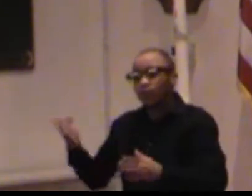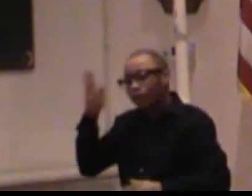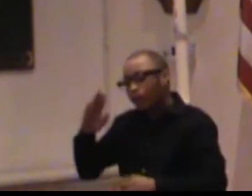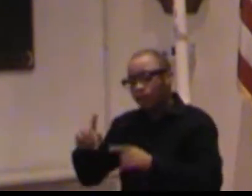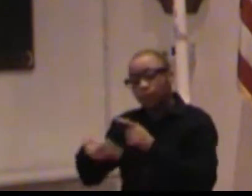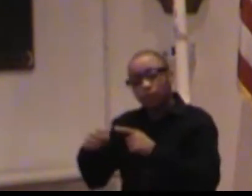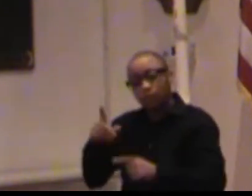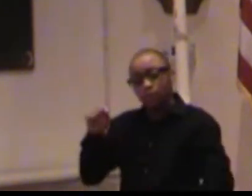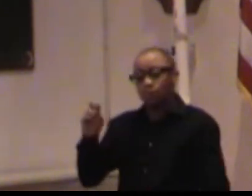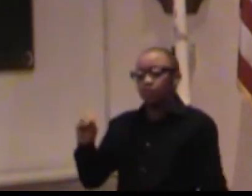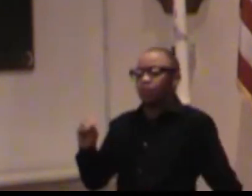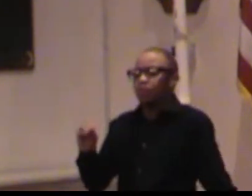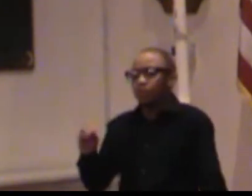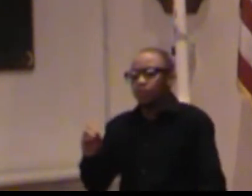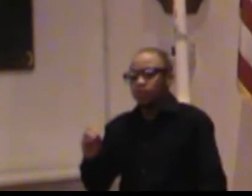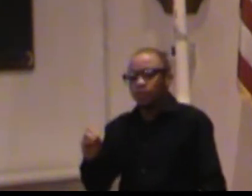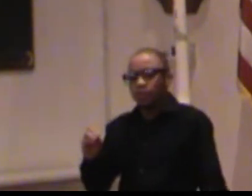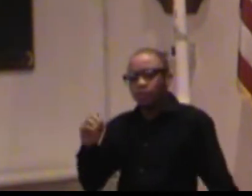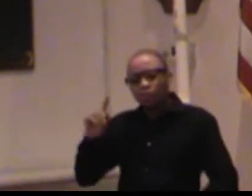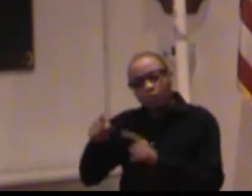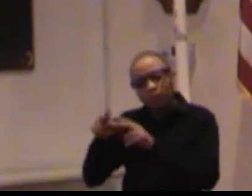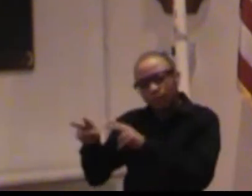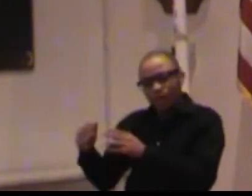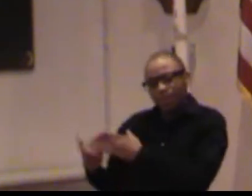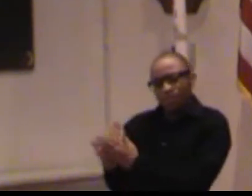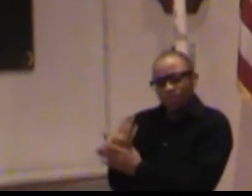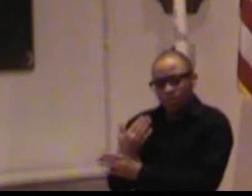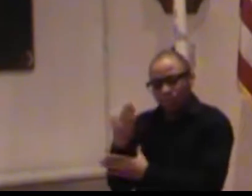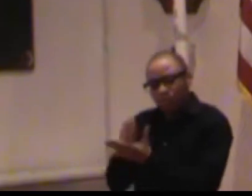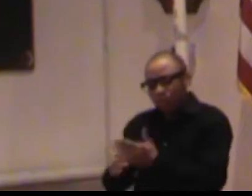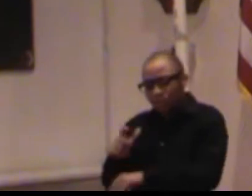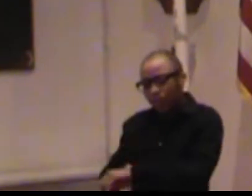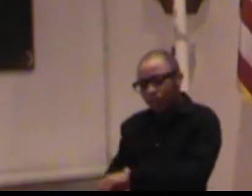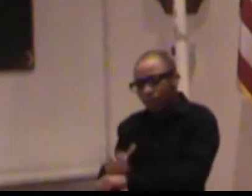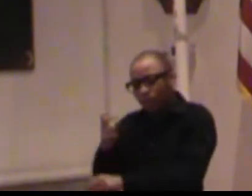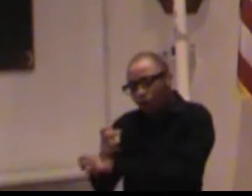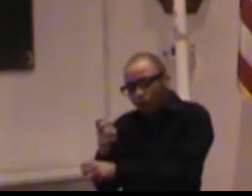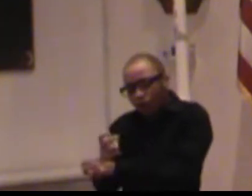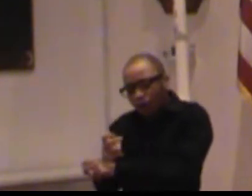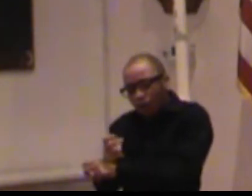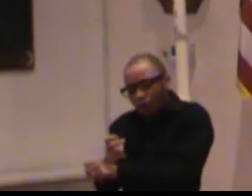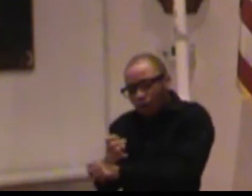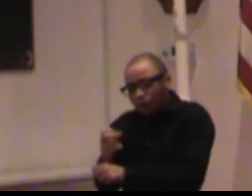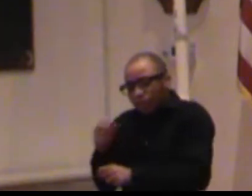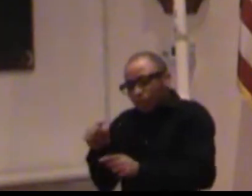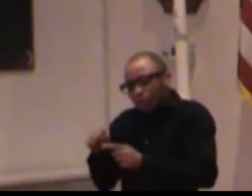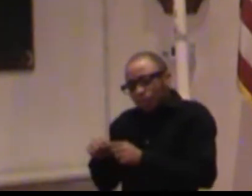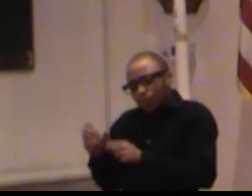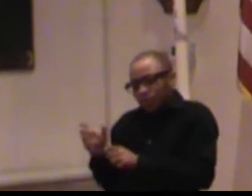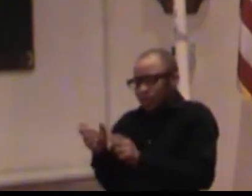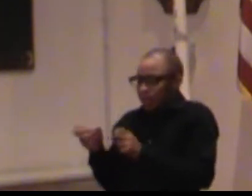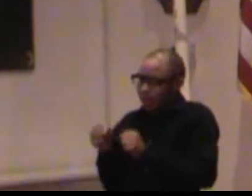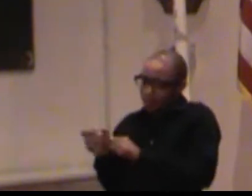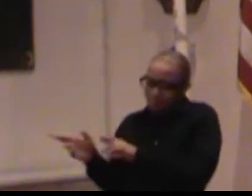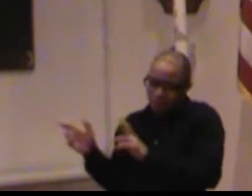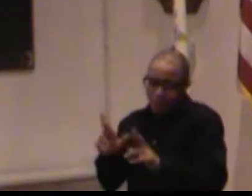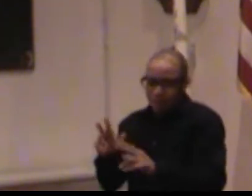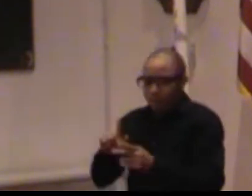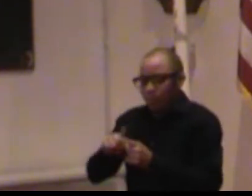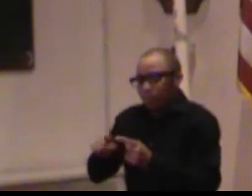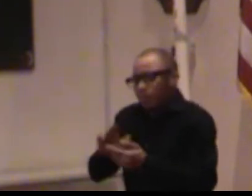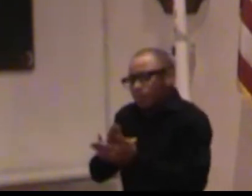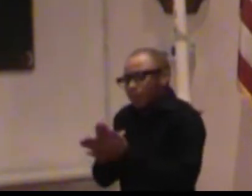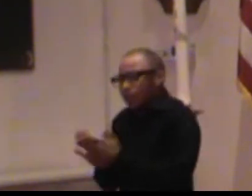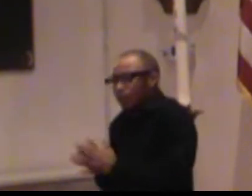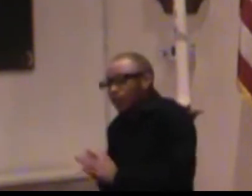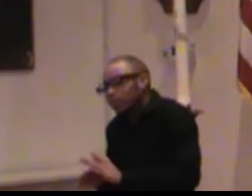to do? When we look at new, it's sometimes hard to get ourselves ready. We become accustomed